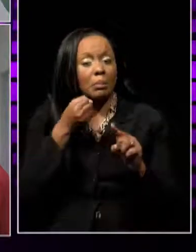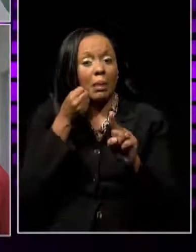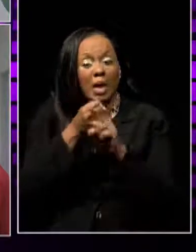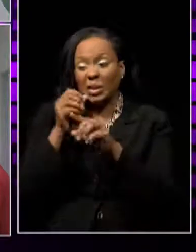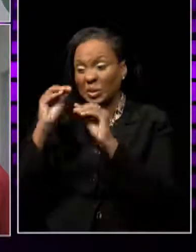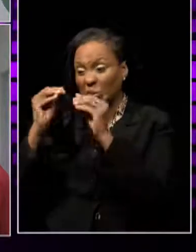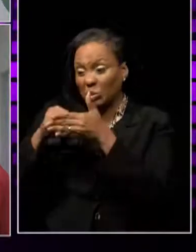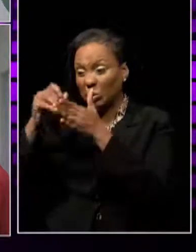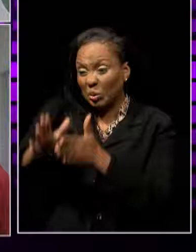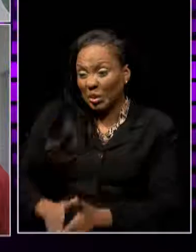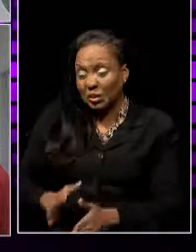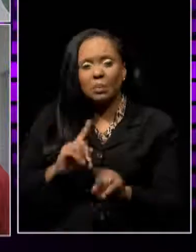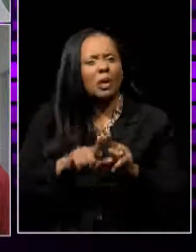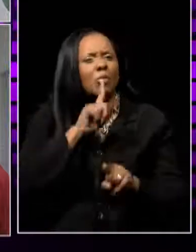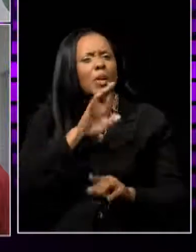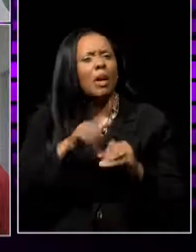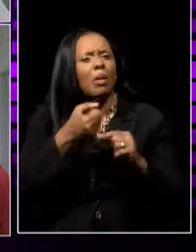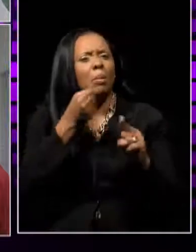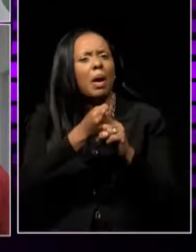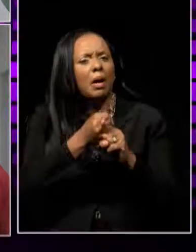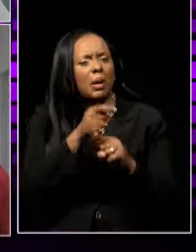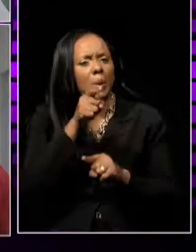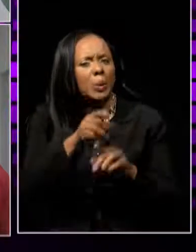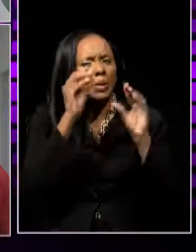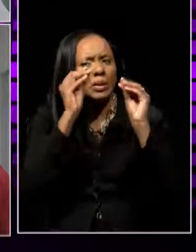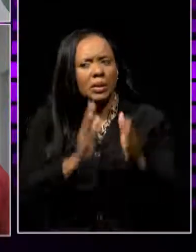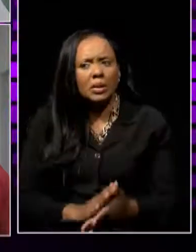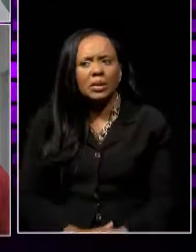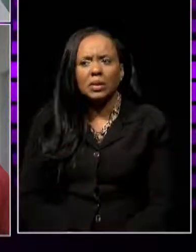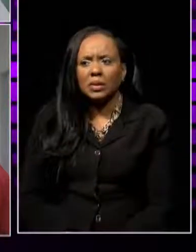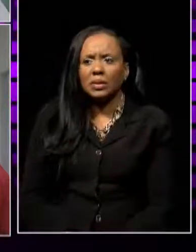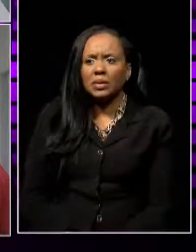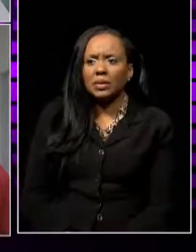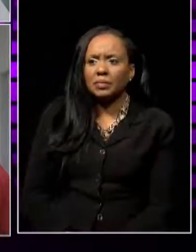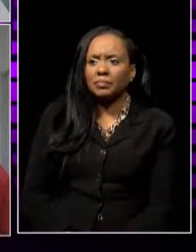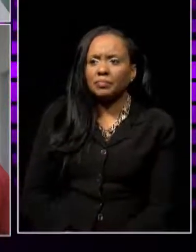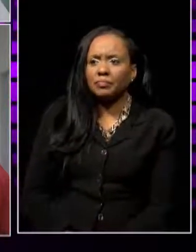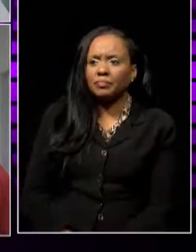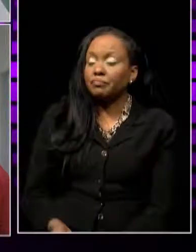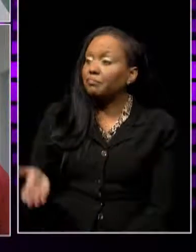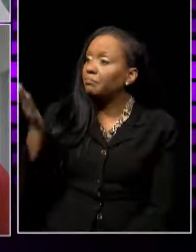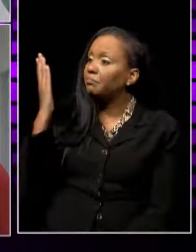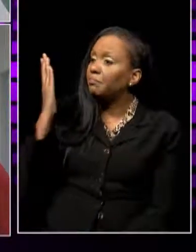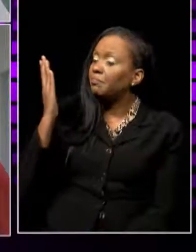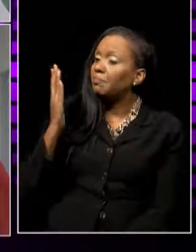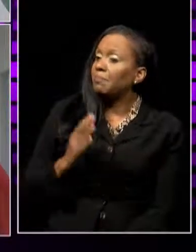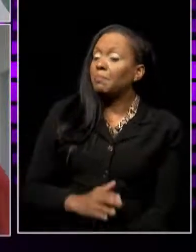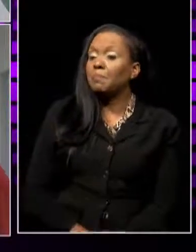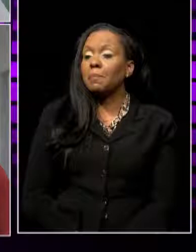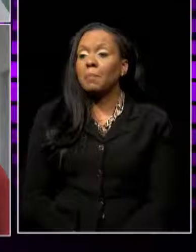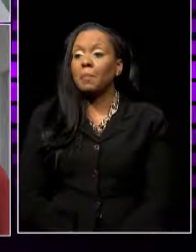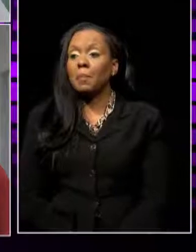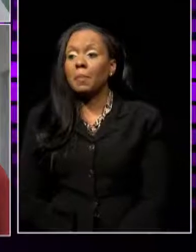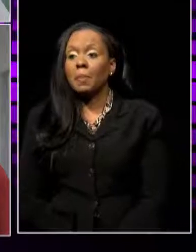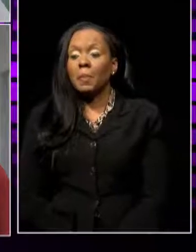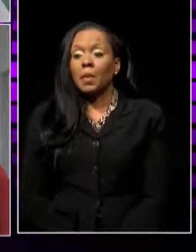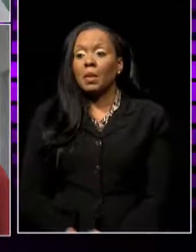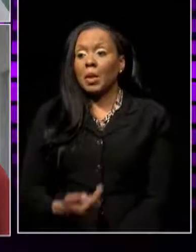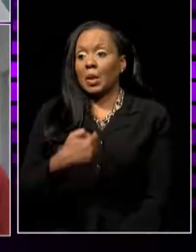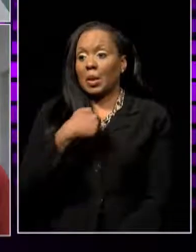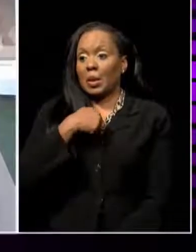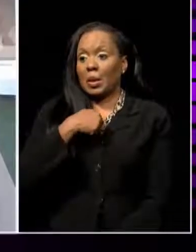Let's start with Mr. Richards. Okay. Me personally, I have found that the online